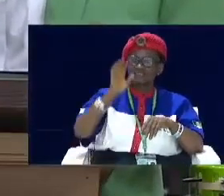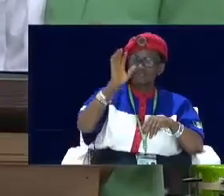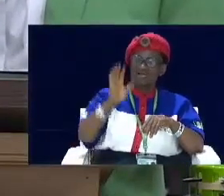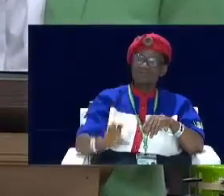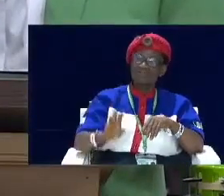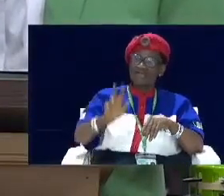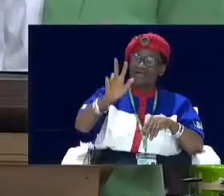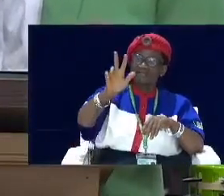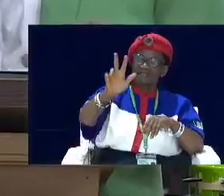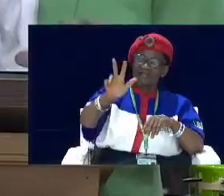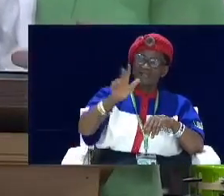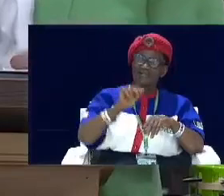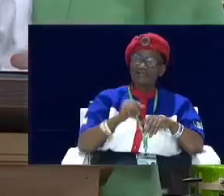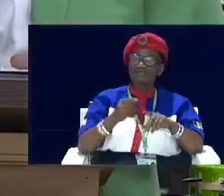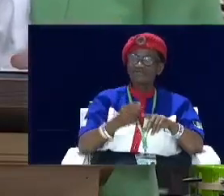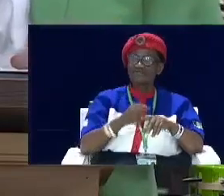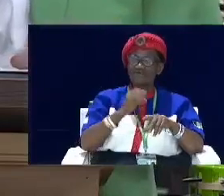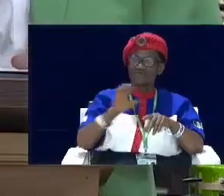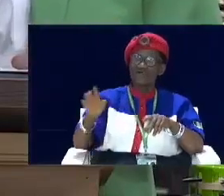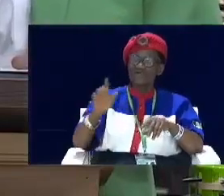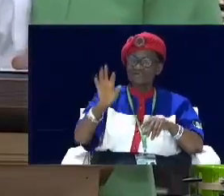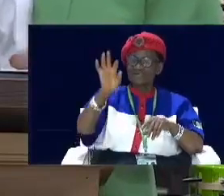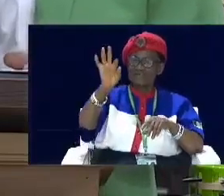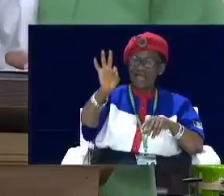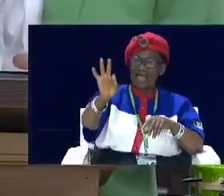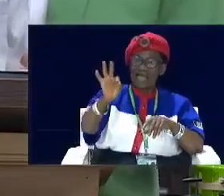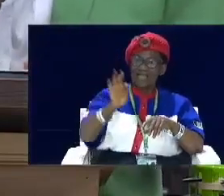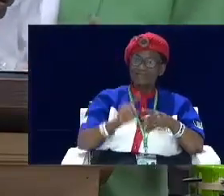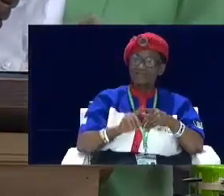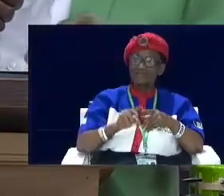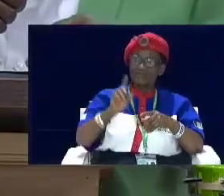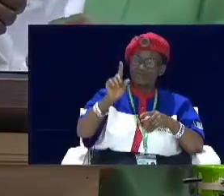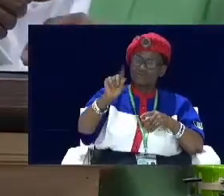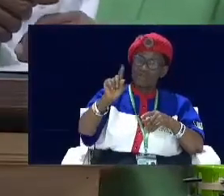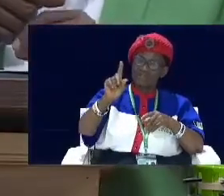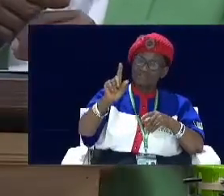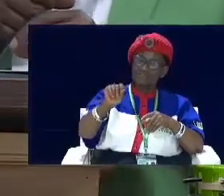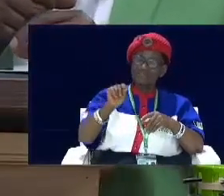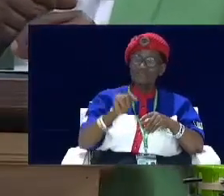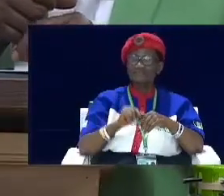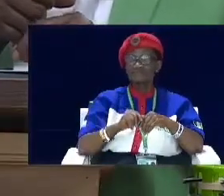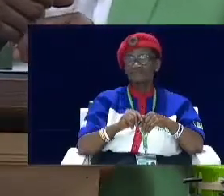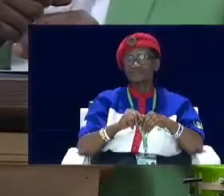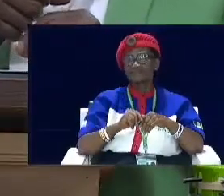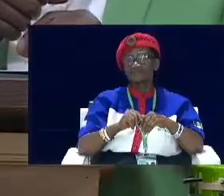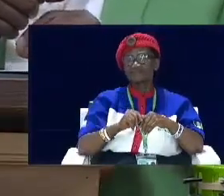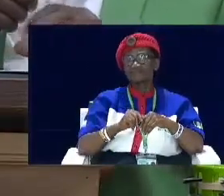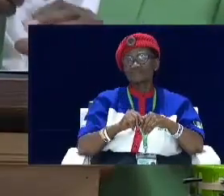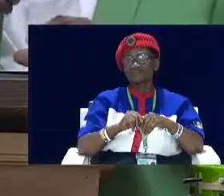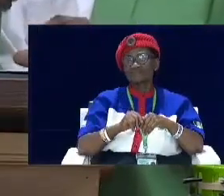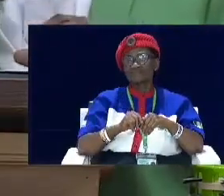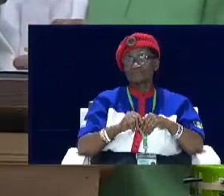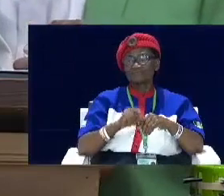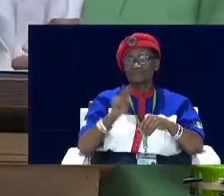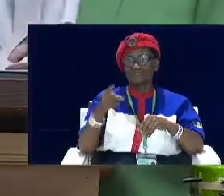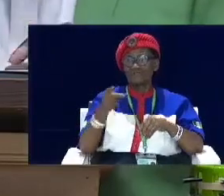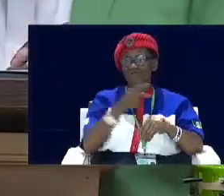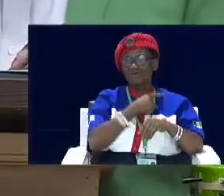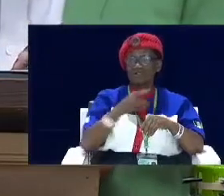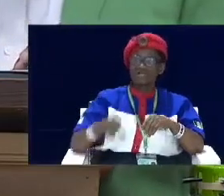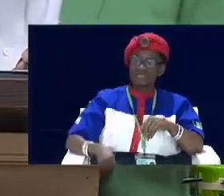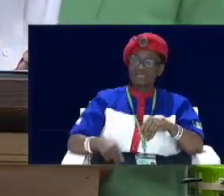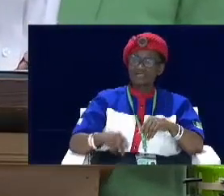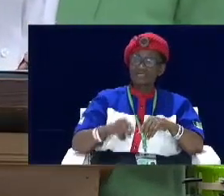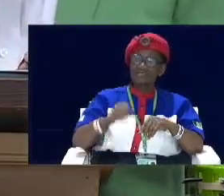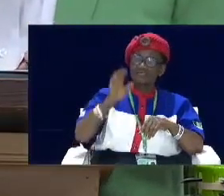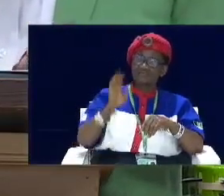ori iketa. From verse 9 to 20. Ese ikesan di ese ogun. 2 Kings 3, 9 to